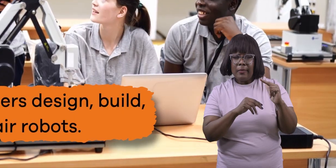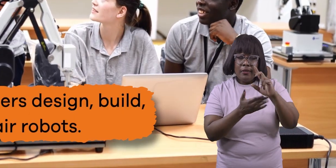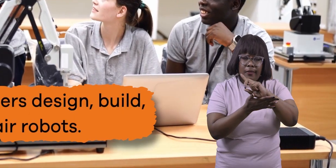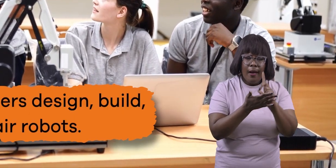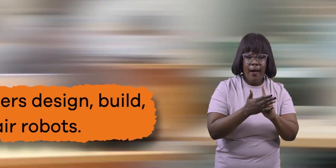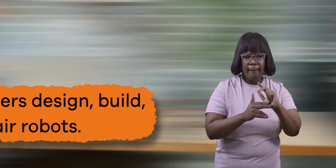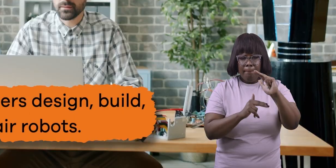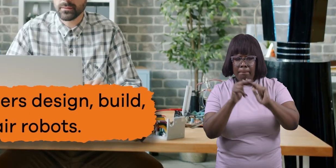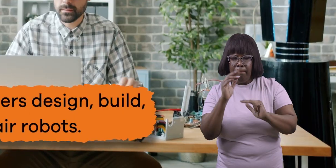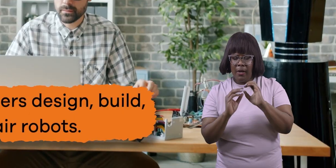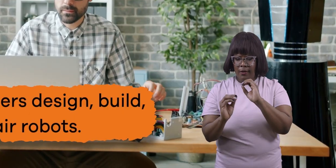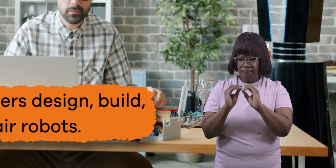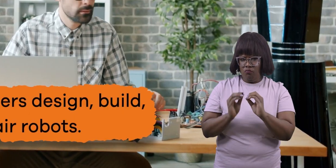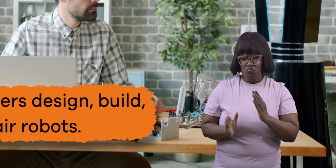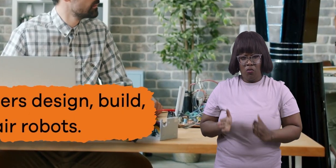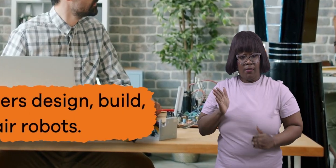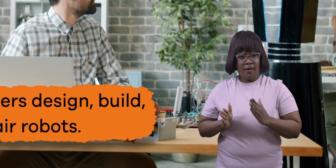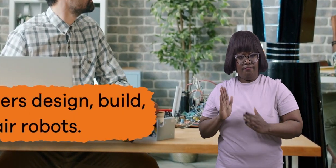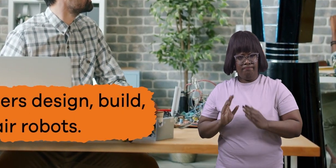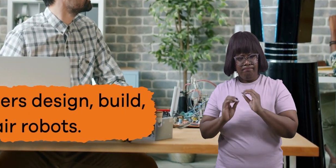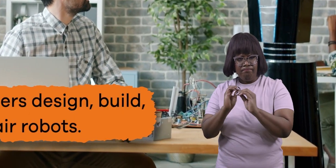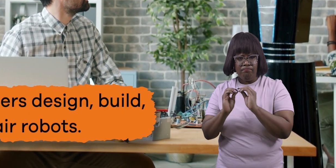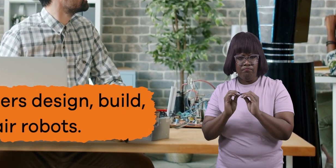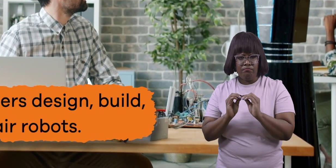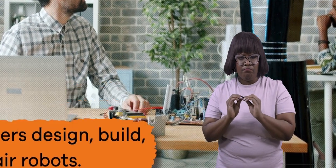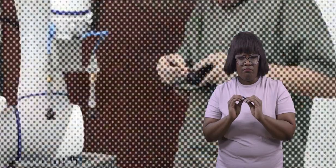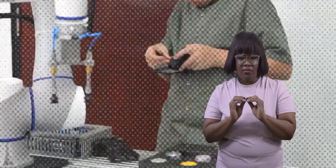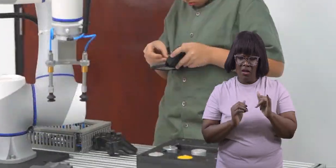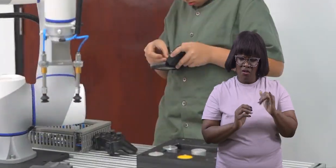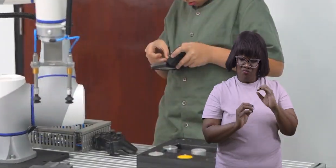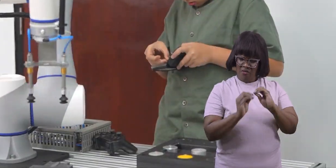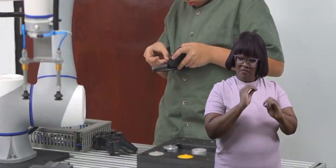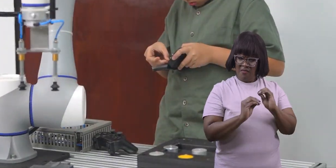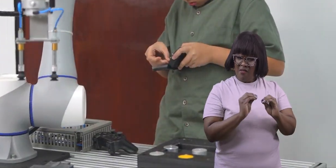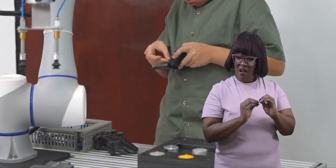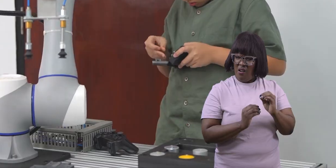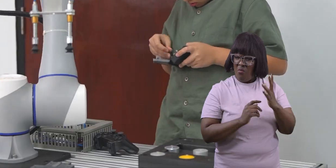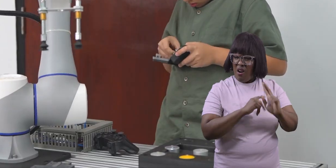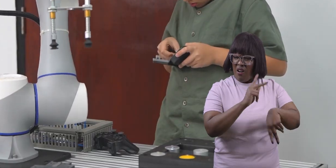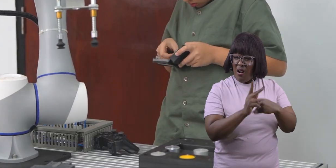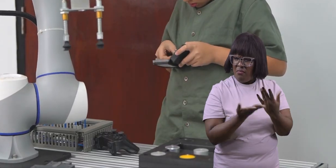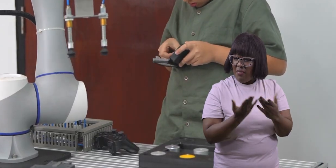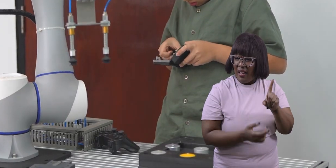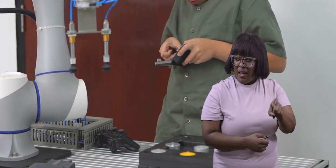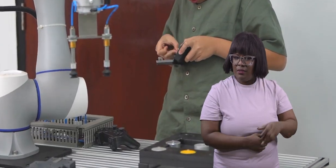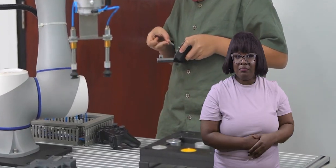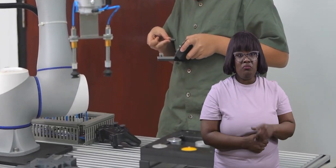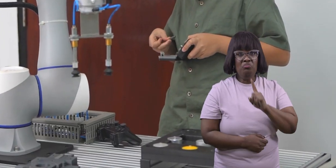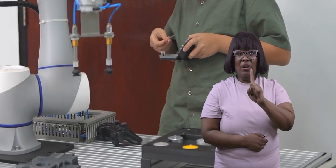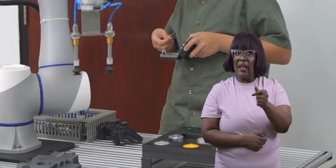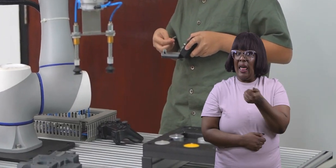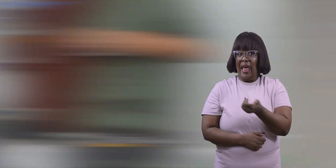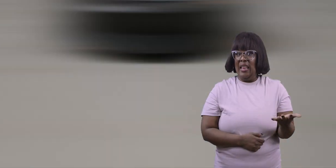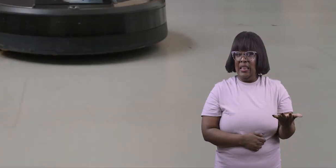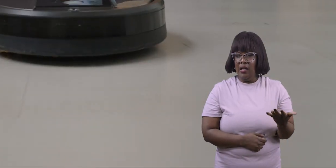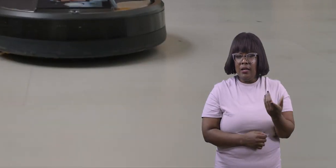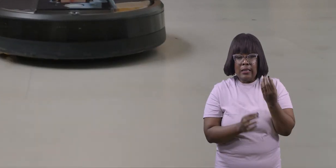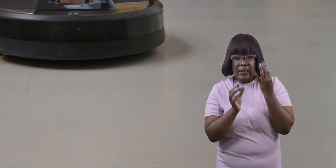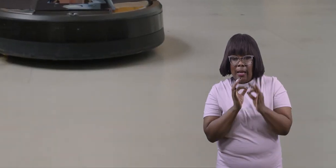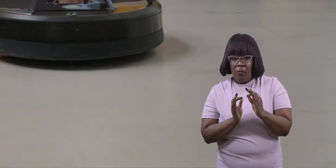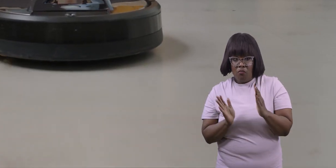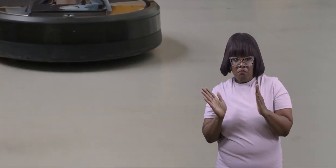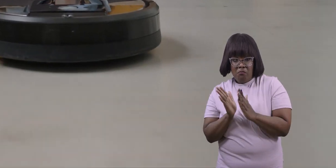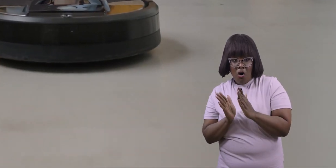design, build, and repair robots. What kind of robots, you ask? Anything from